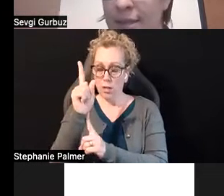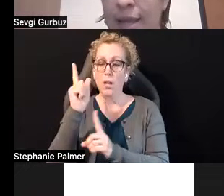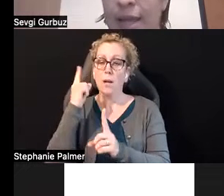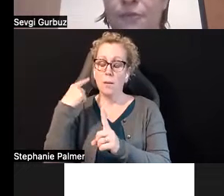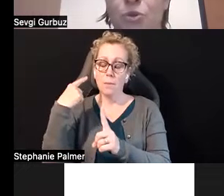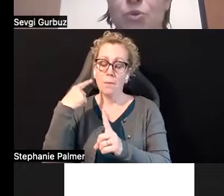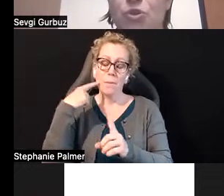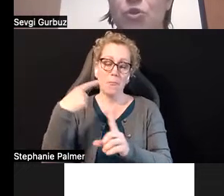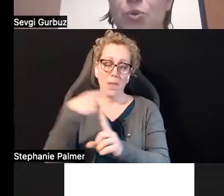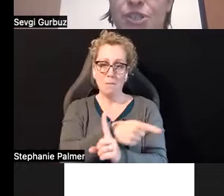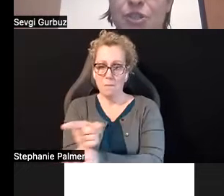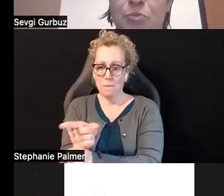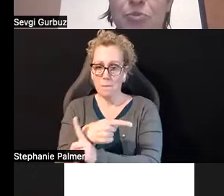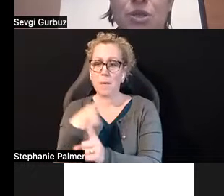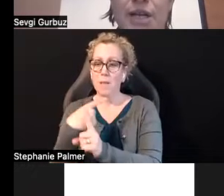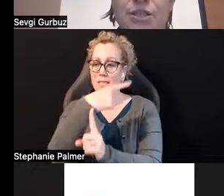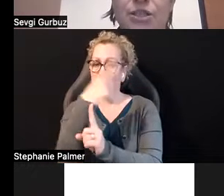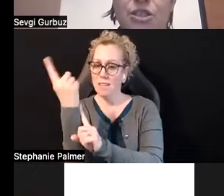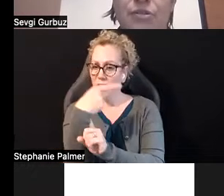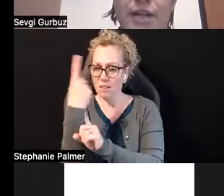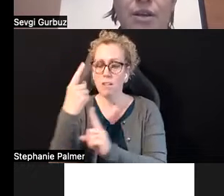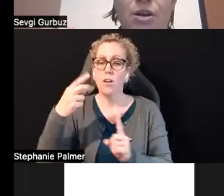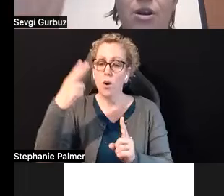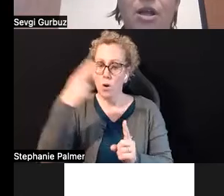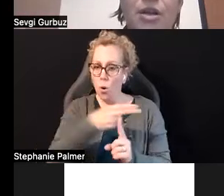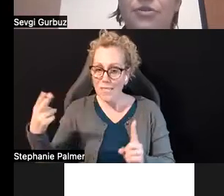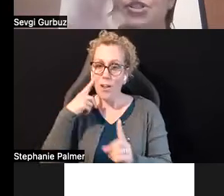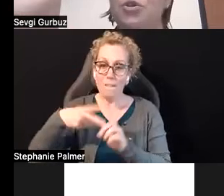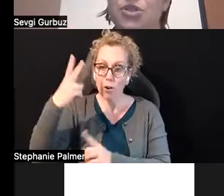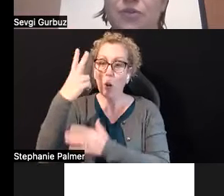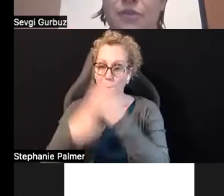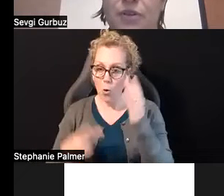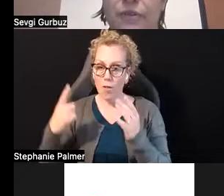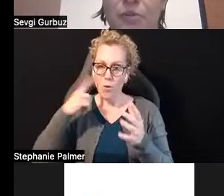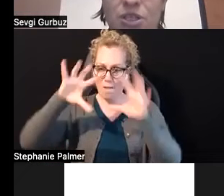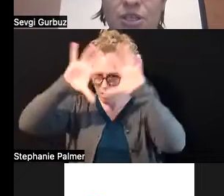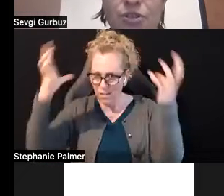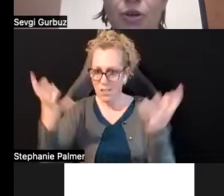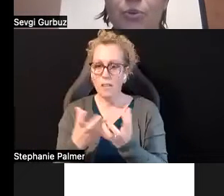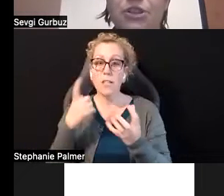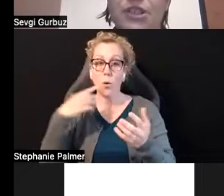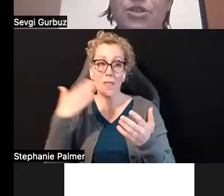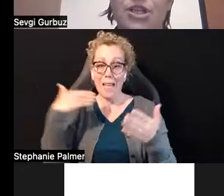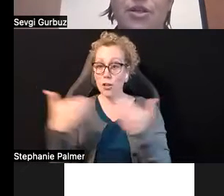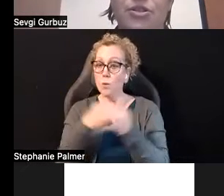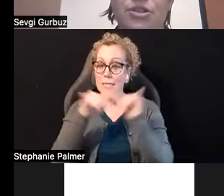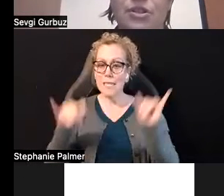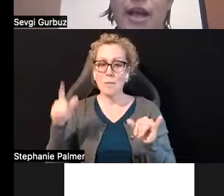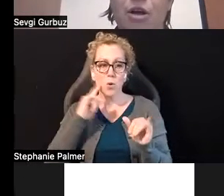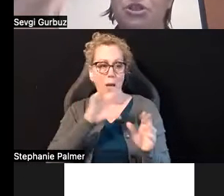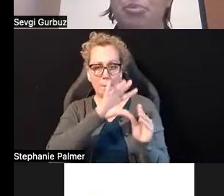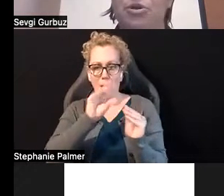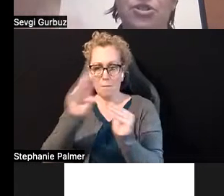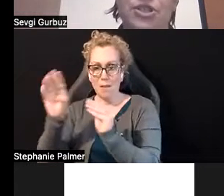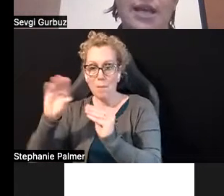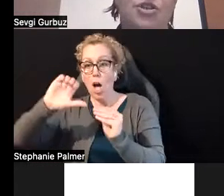antenna. And for those newer systems, you could actually generate another sequence of images, which now tells